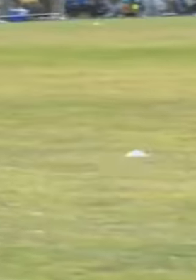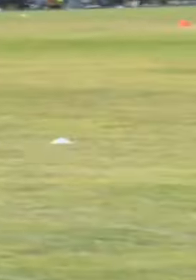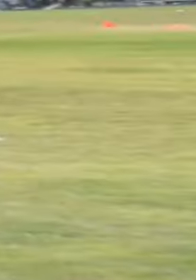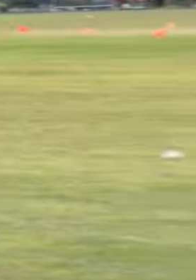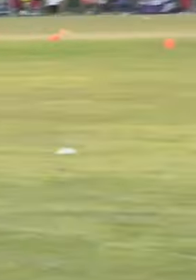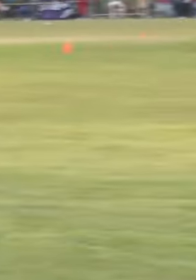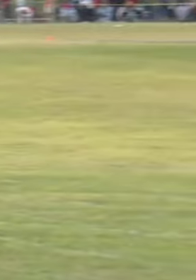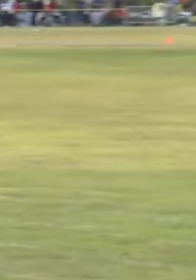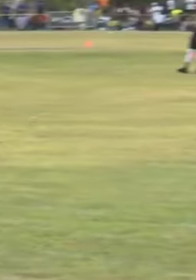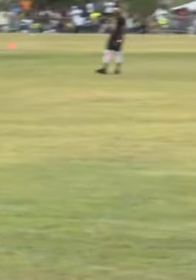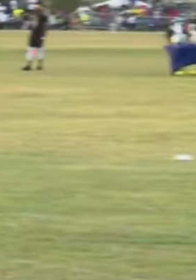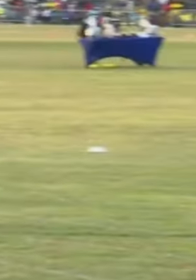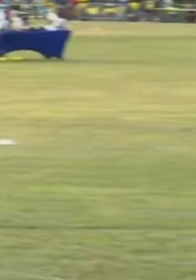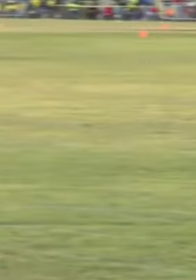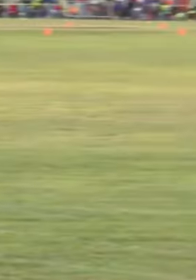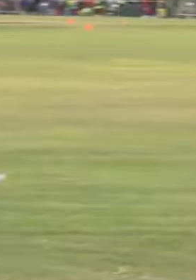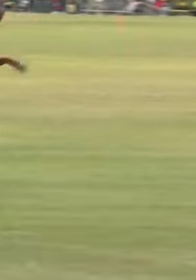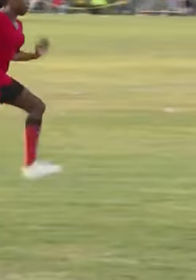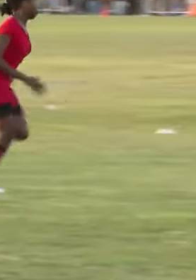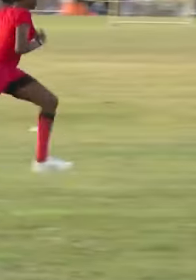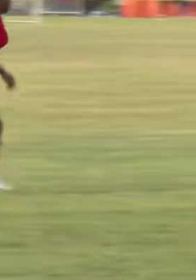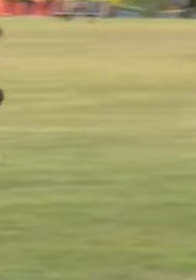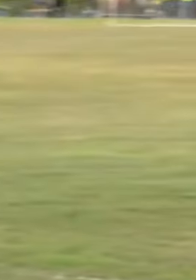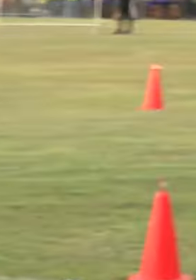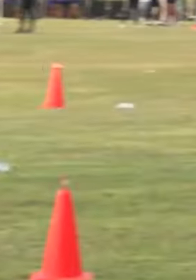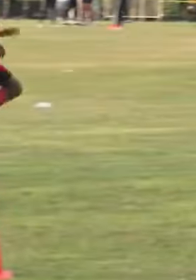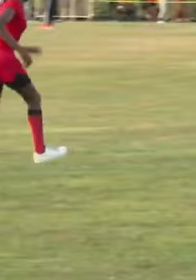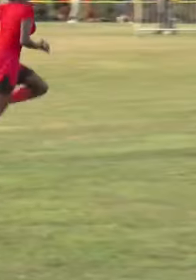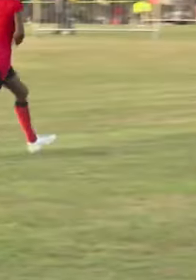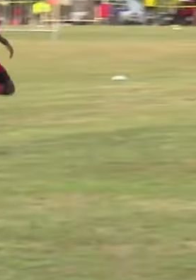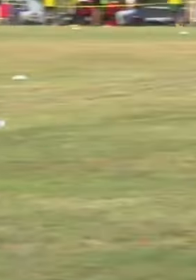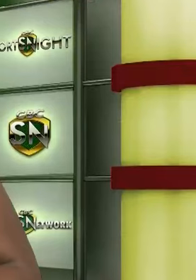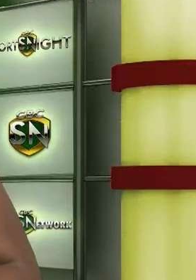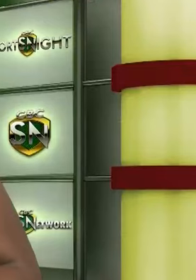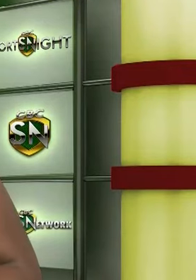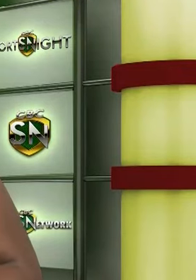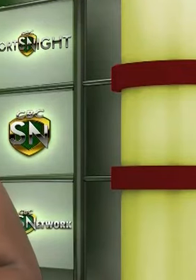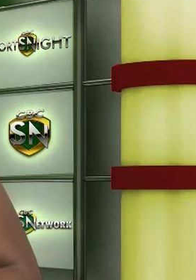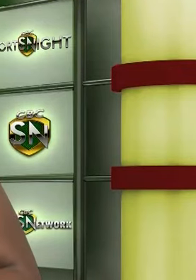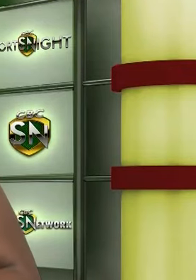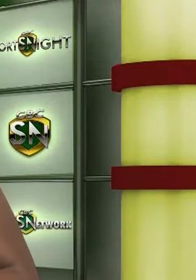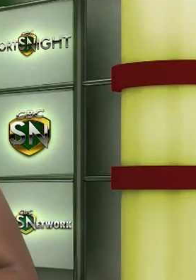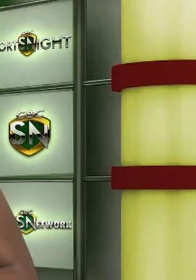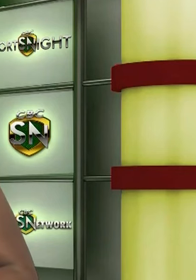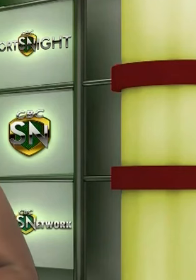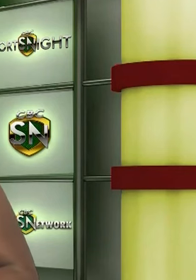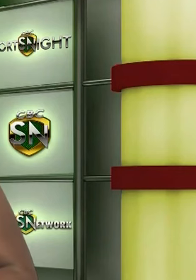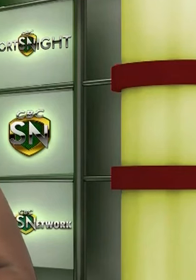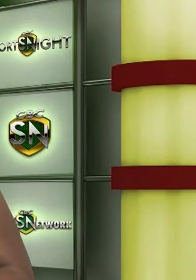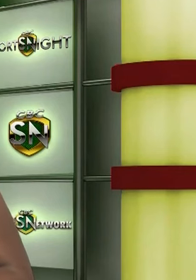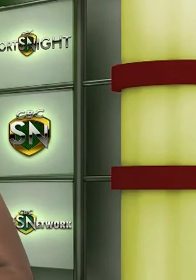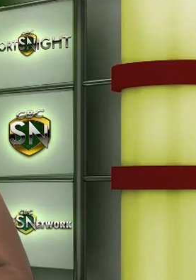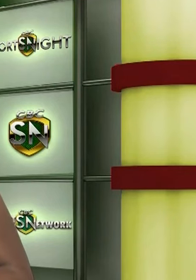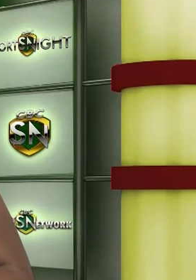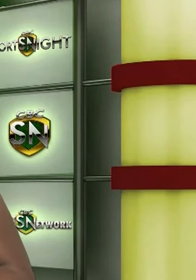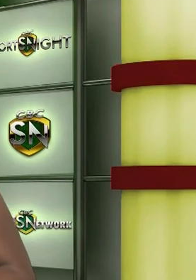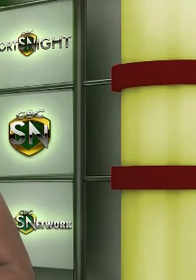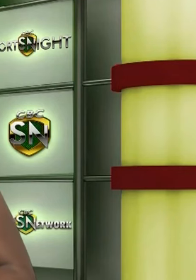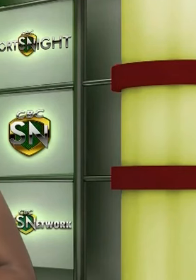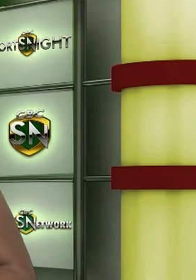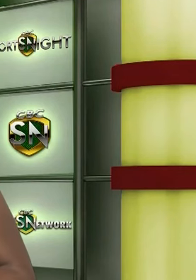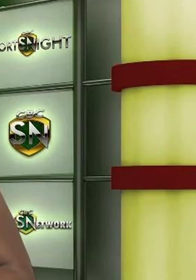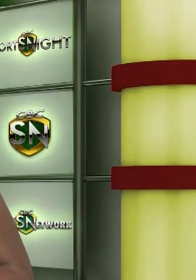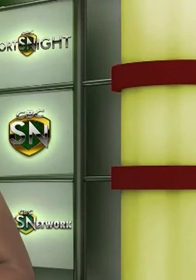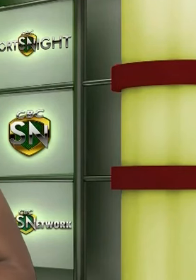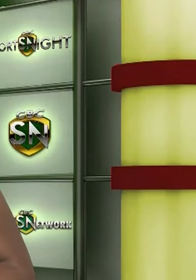and 22nd. Anmar Goodrich Boyce, CBC Sports. As mentioned before, let me give you those revised points from